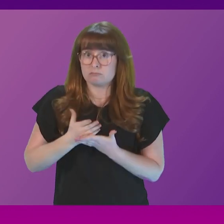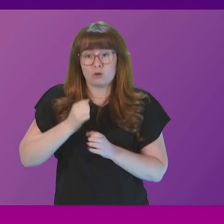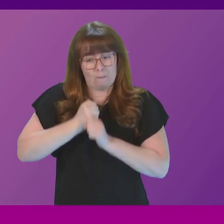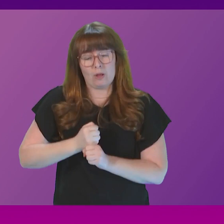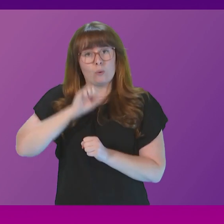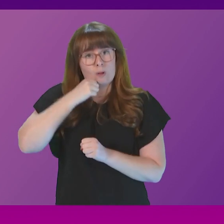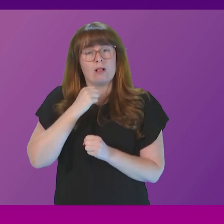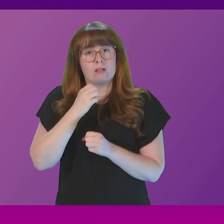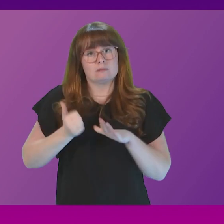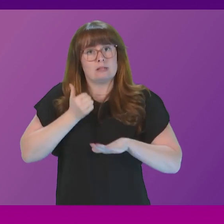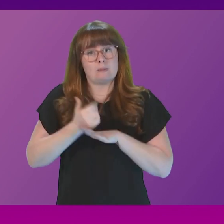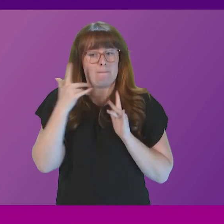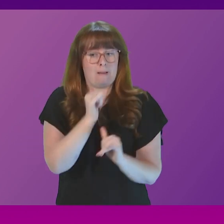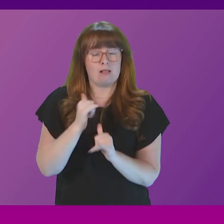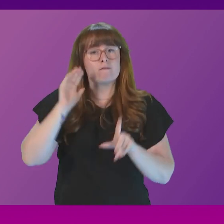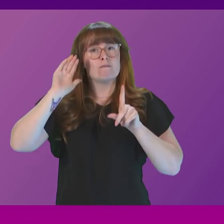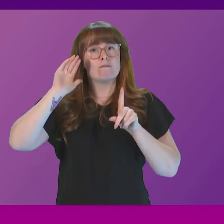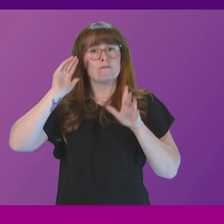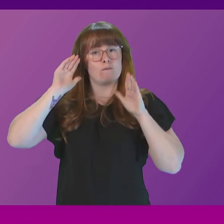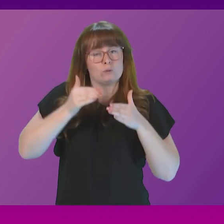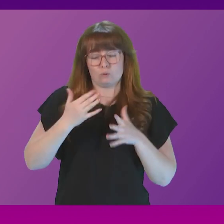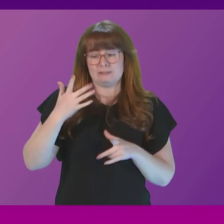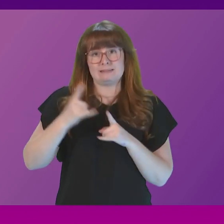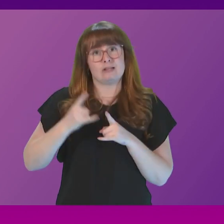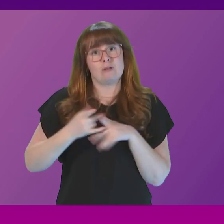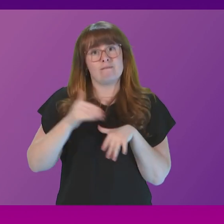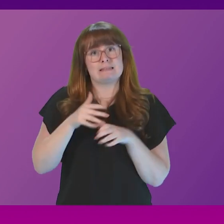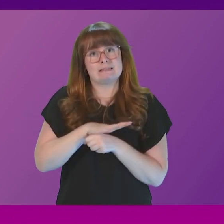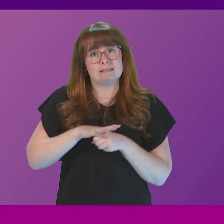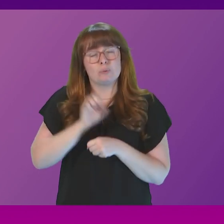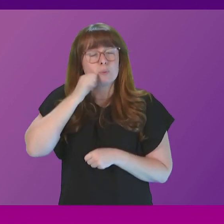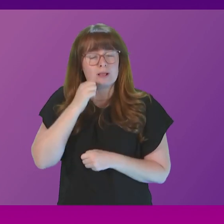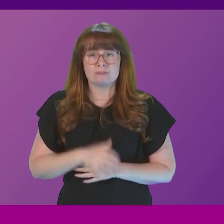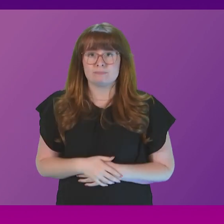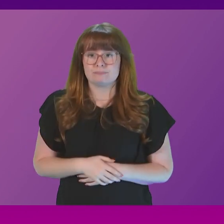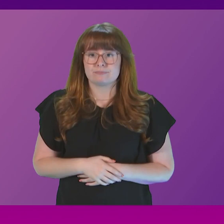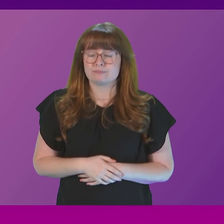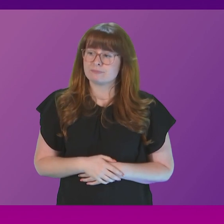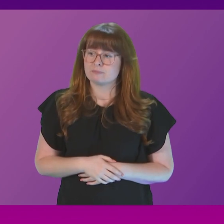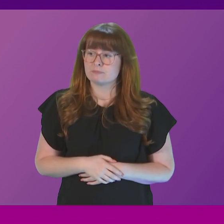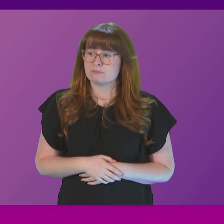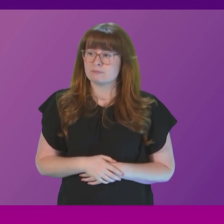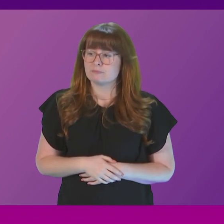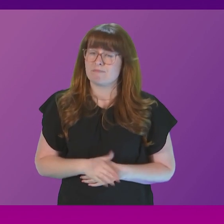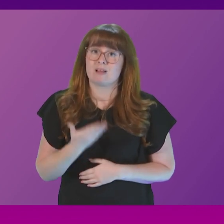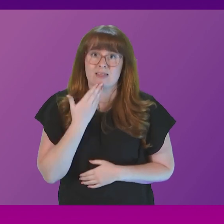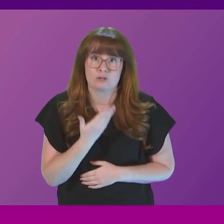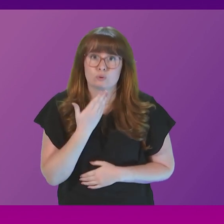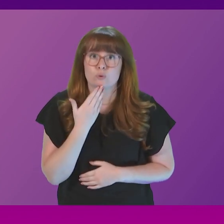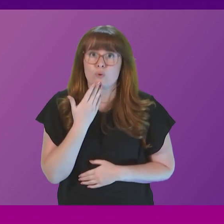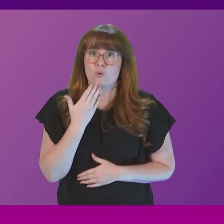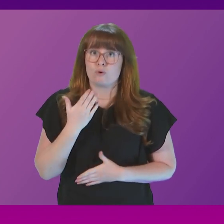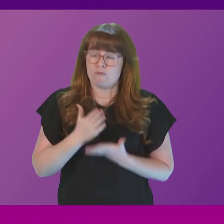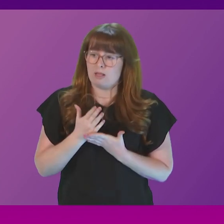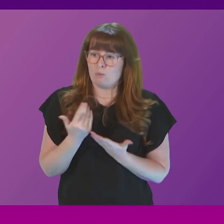focused initially in relation to complainers and sexual offences cases. Thank you very much. I mean, very, very welcome